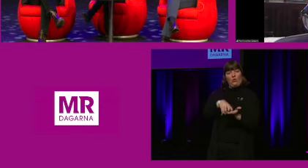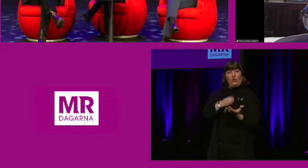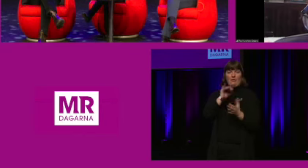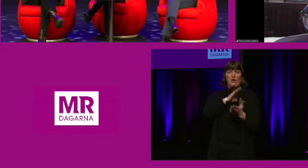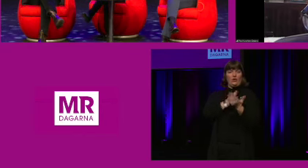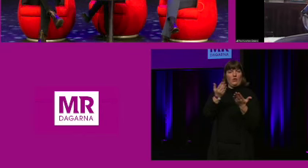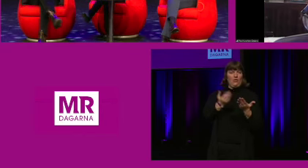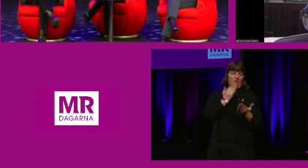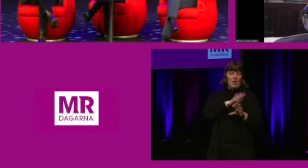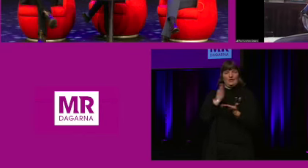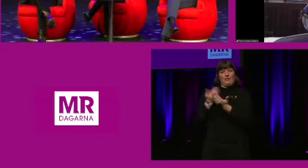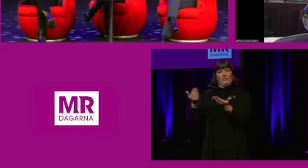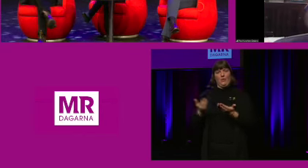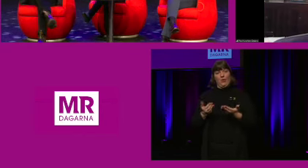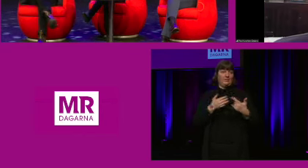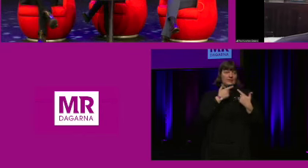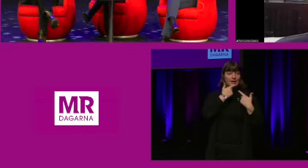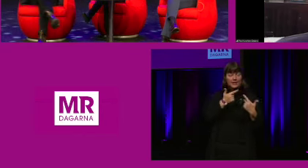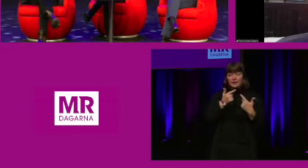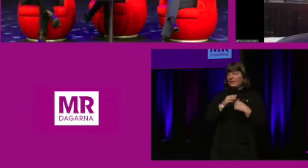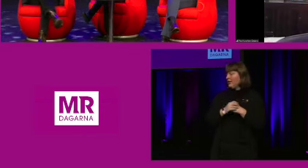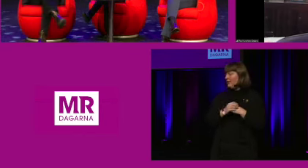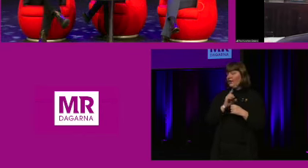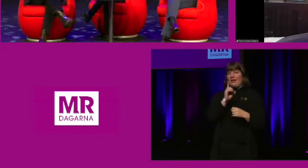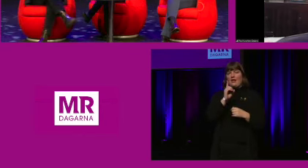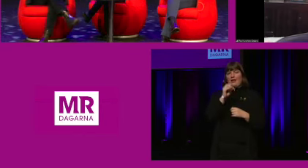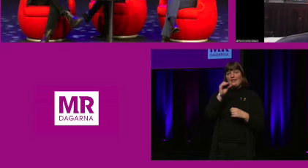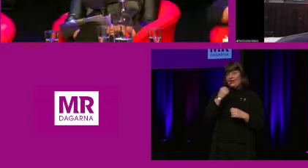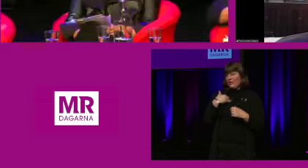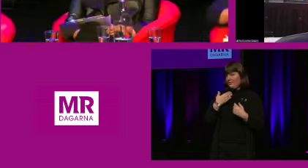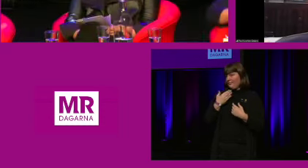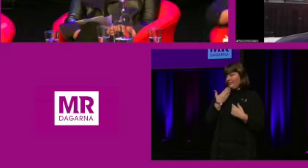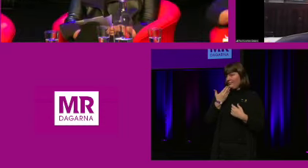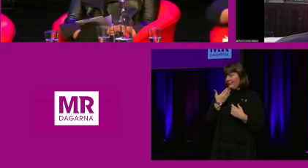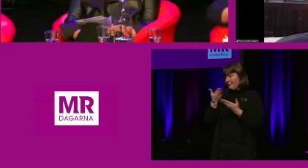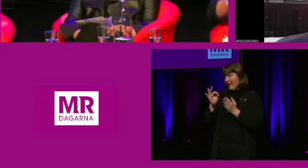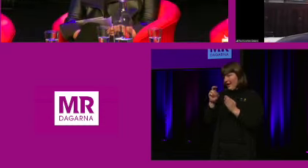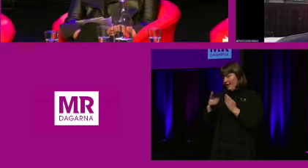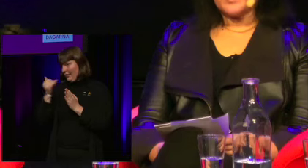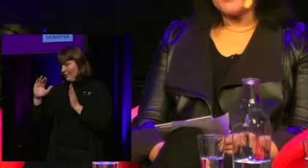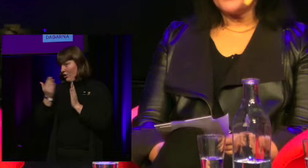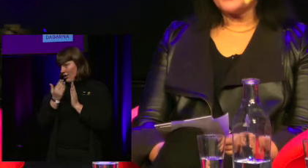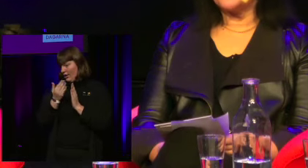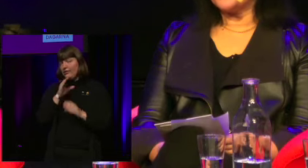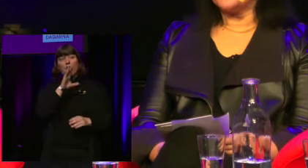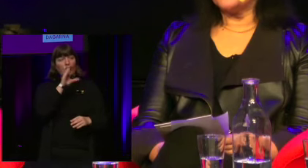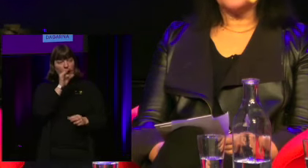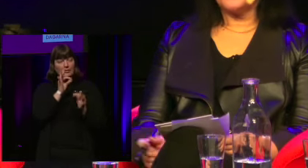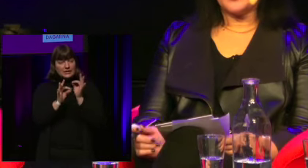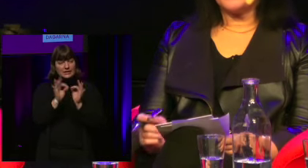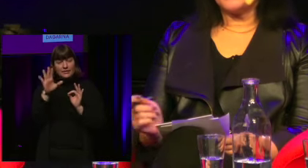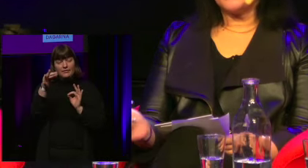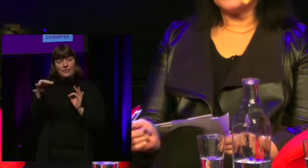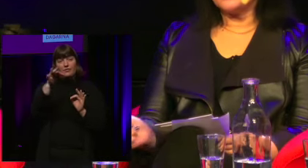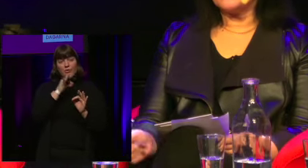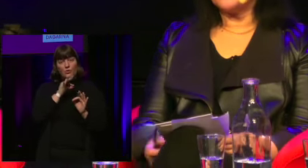thank you. So I think I'll direct that question to you, Helen. Is that okay? Okay, yeah. That question